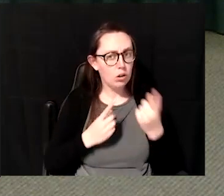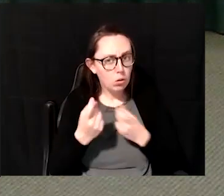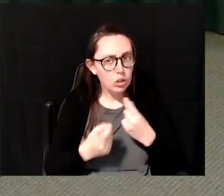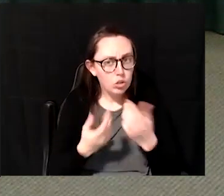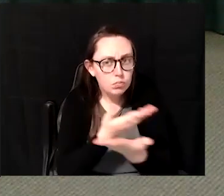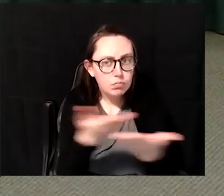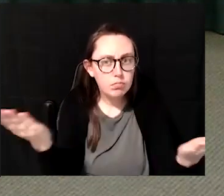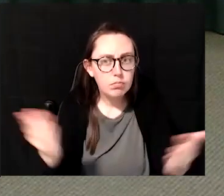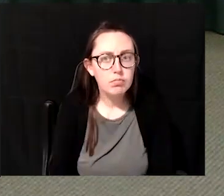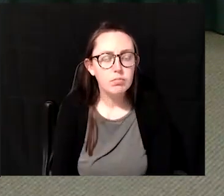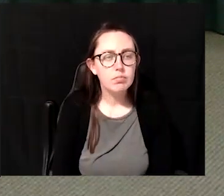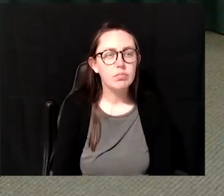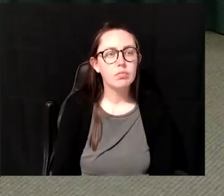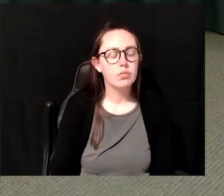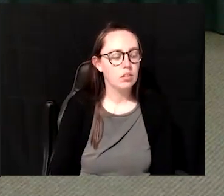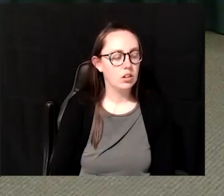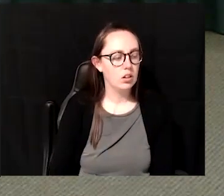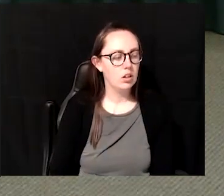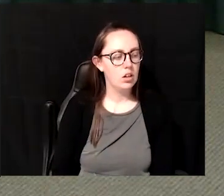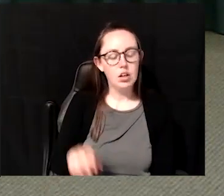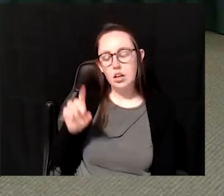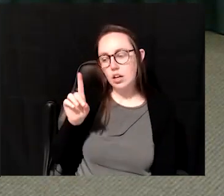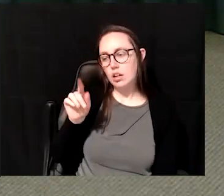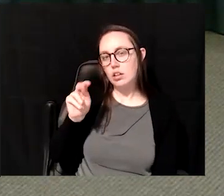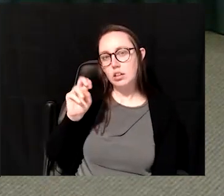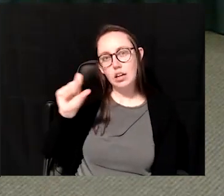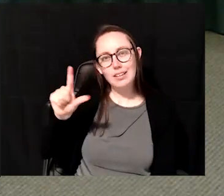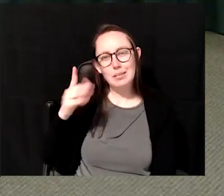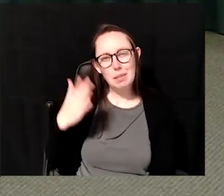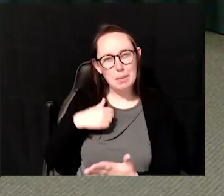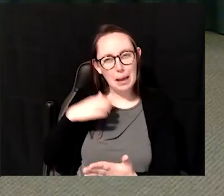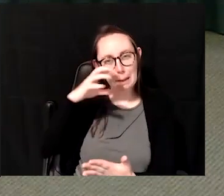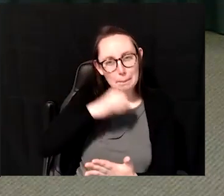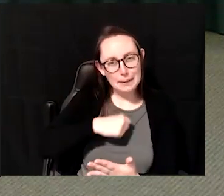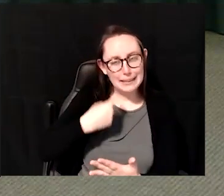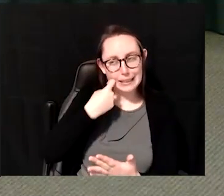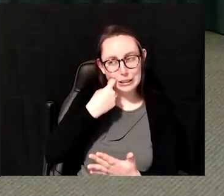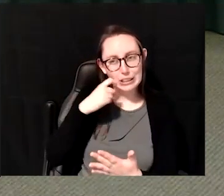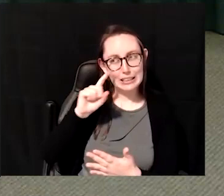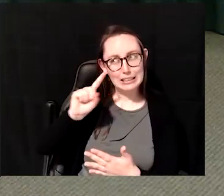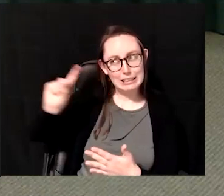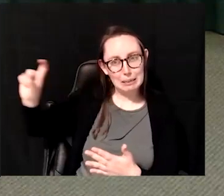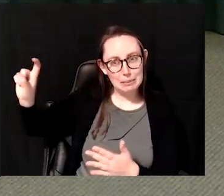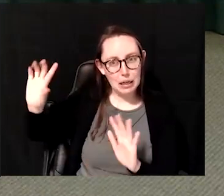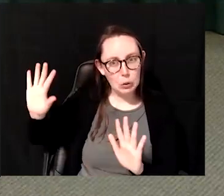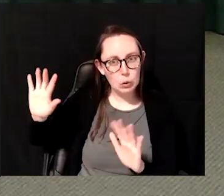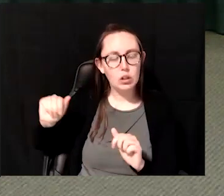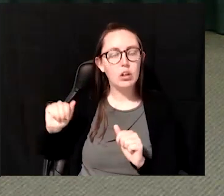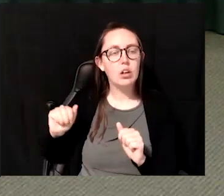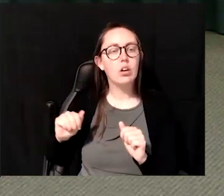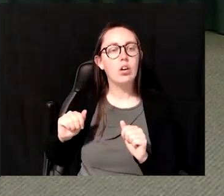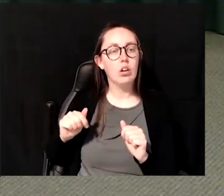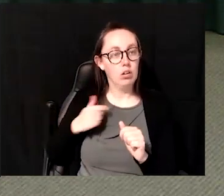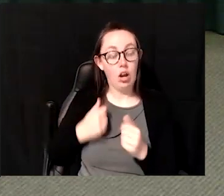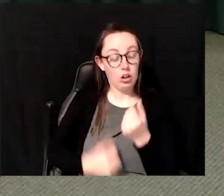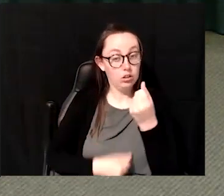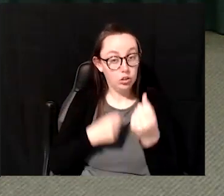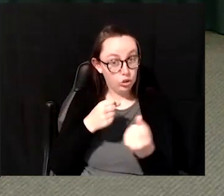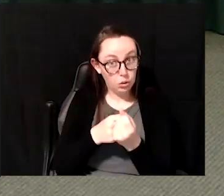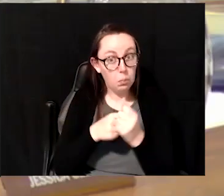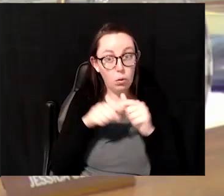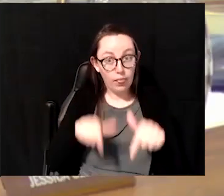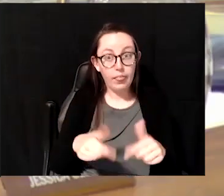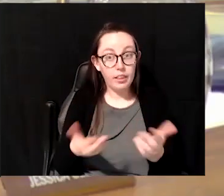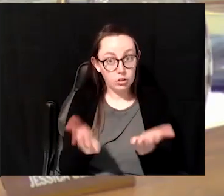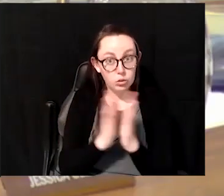maybe I missed this because I just stepped out is this amount of so I'm in favor of this request